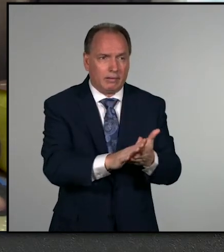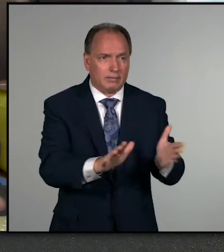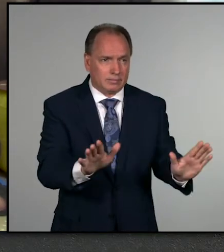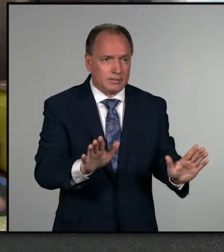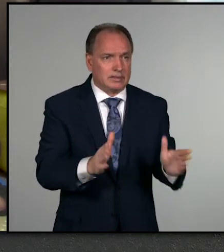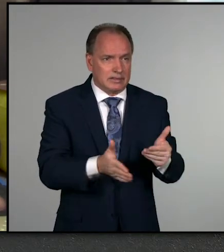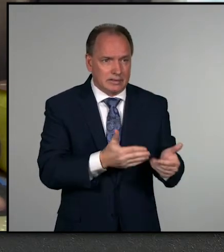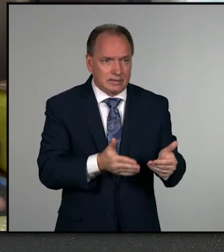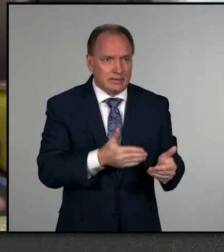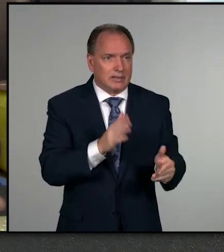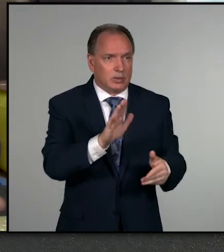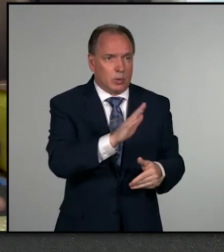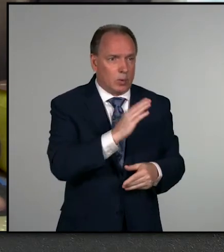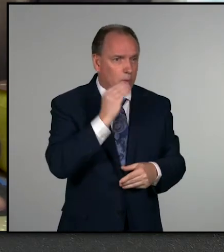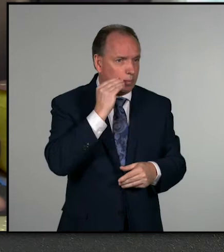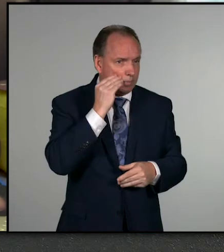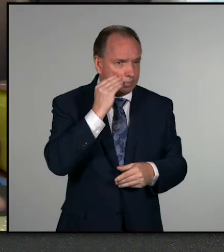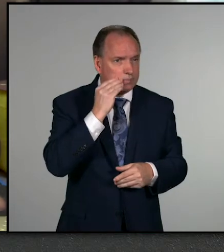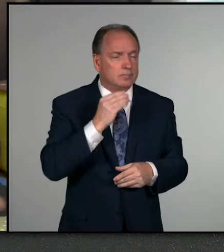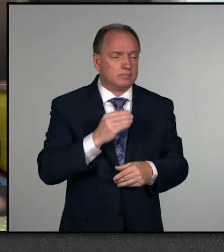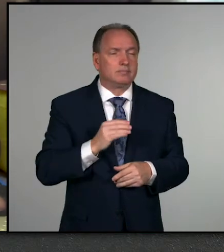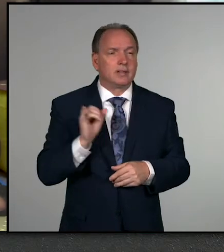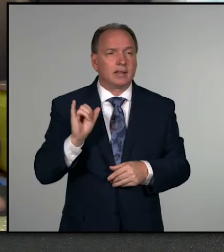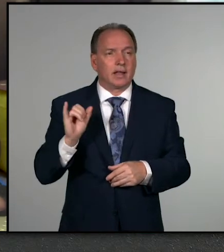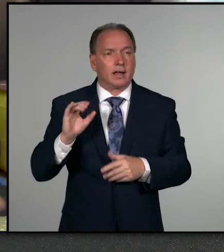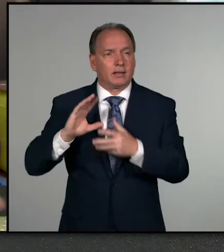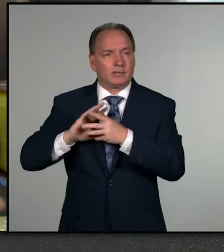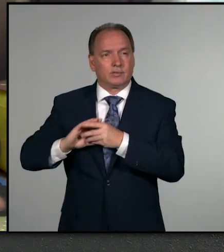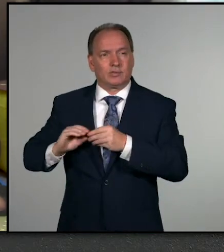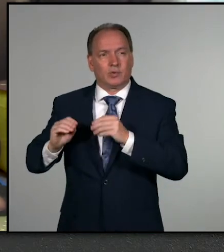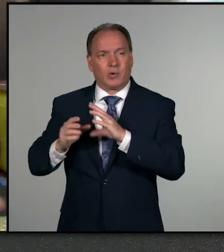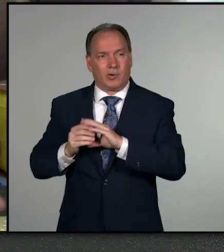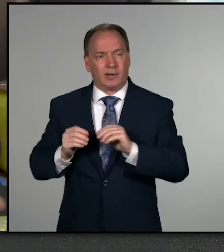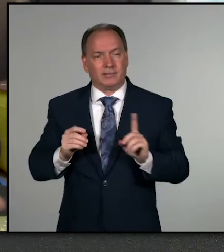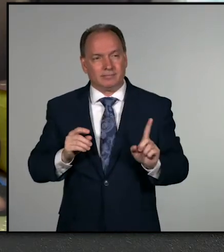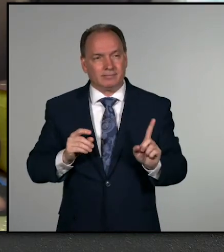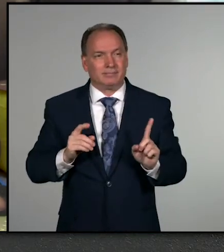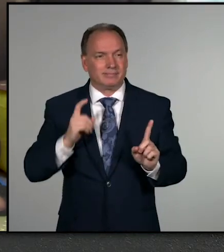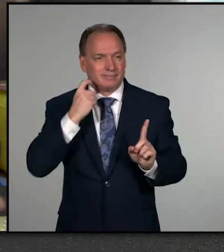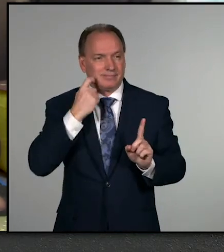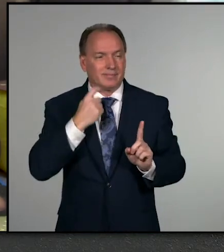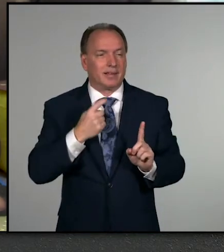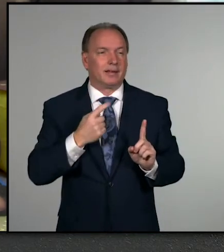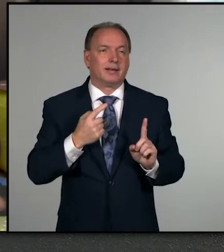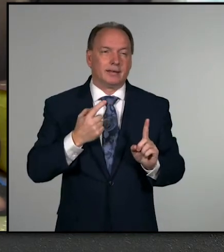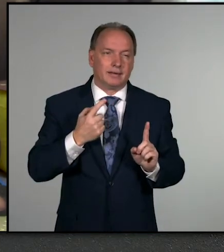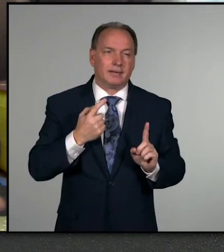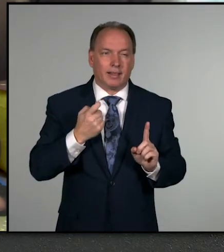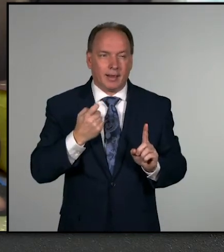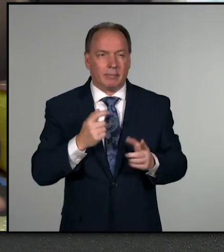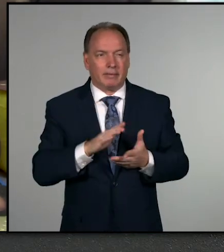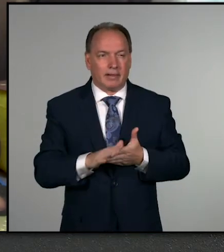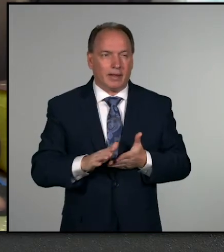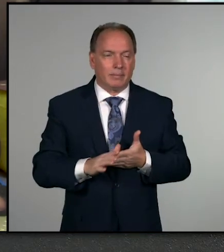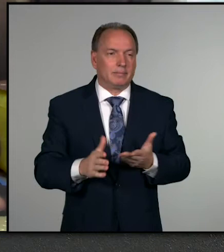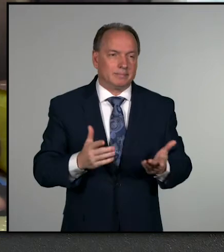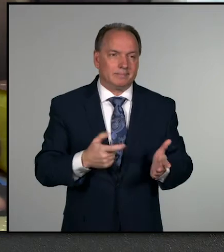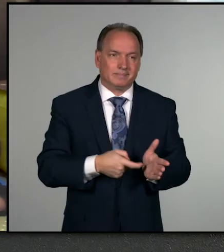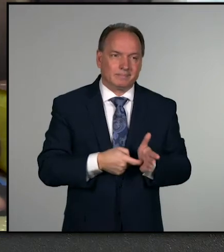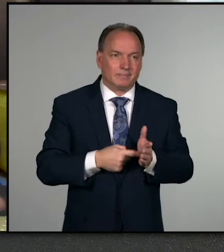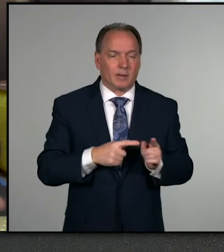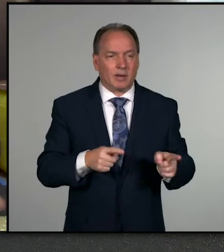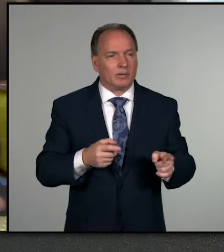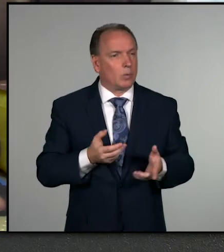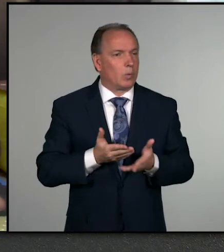mess easier, like they did in the story we read. Miss Debbie did not do that, so I'm going to have a little bit of a mess to clean up, but that's